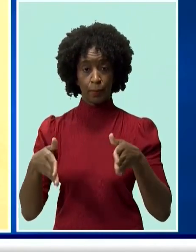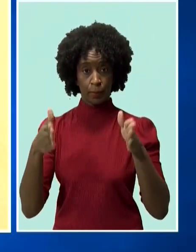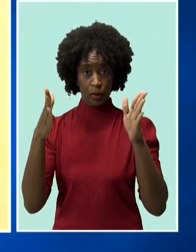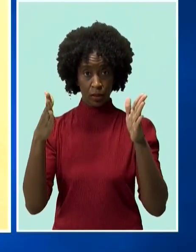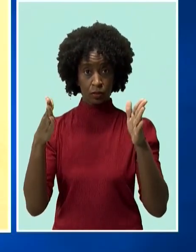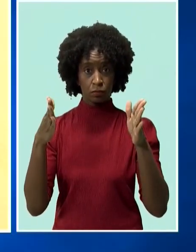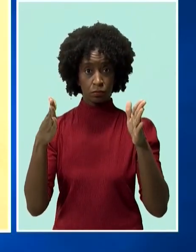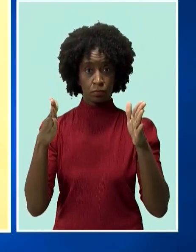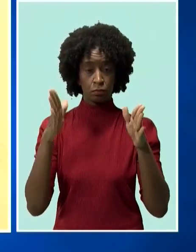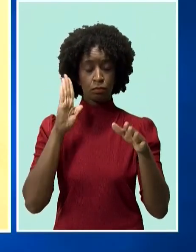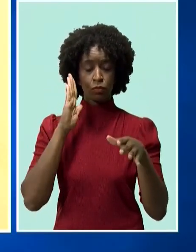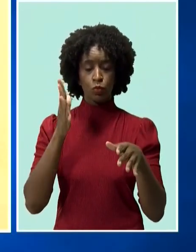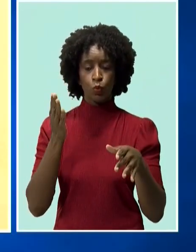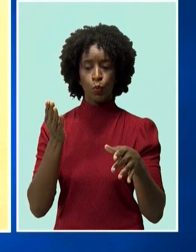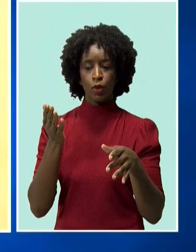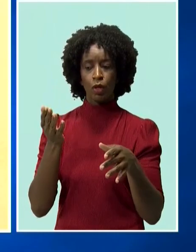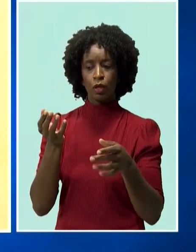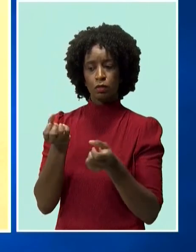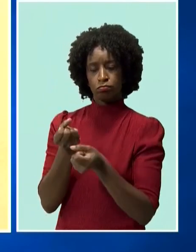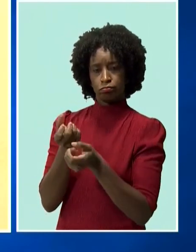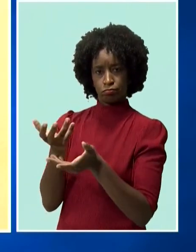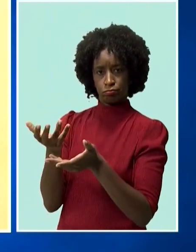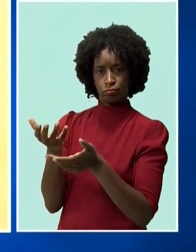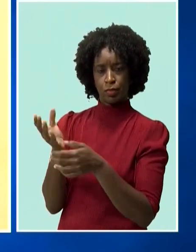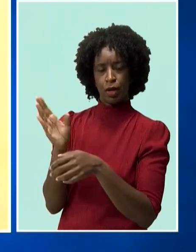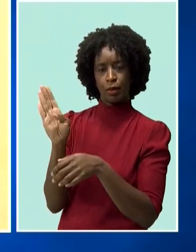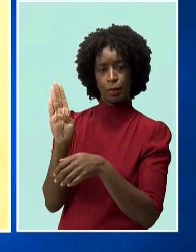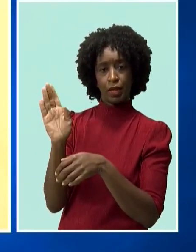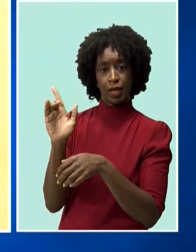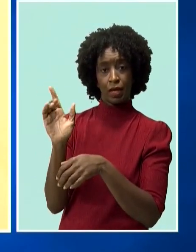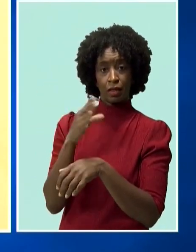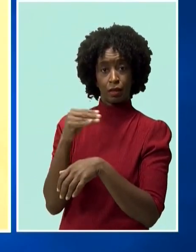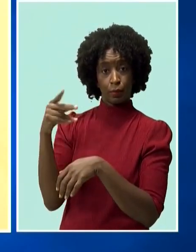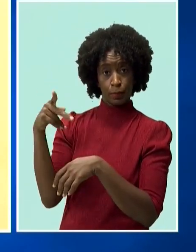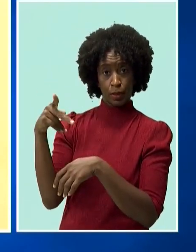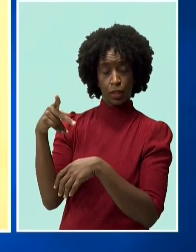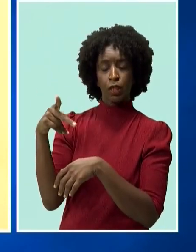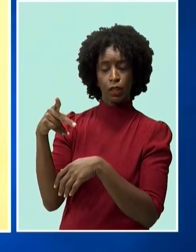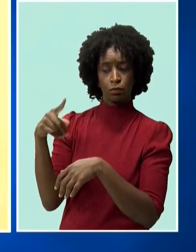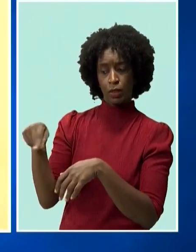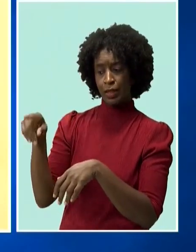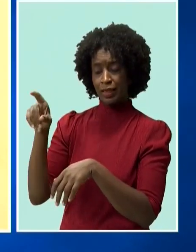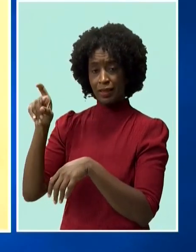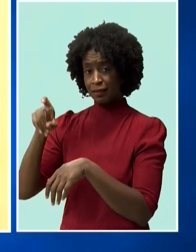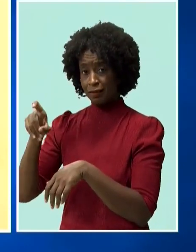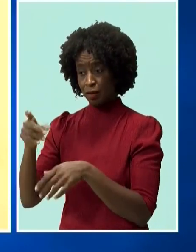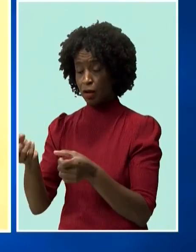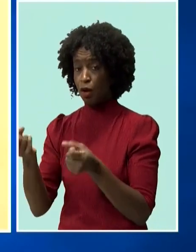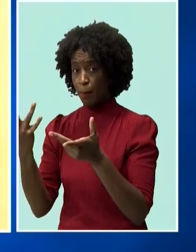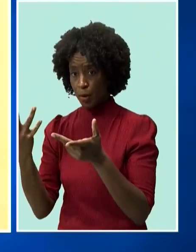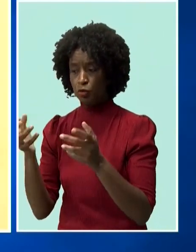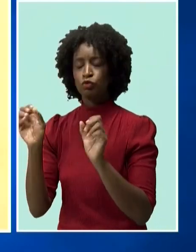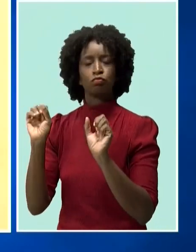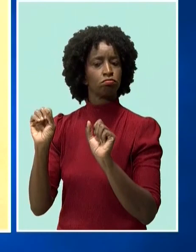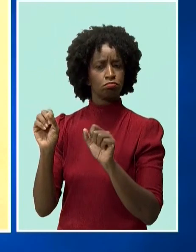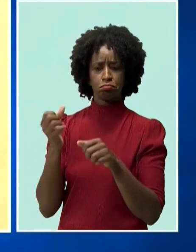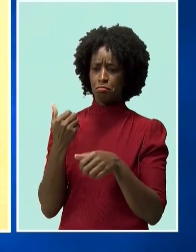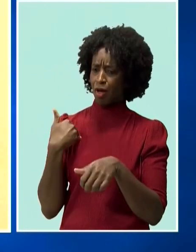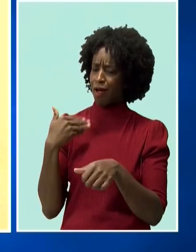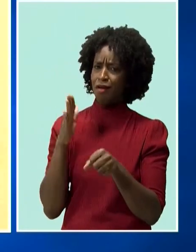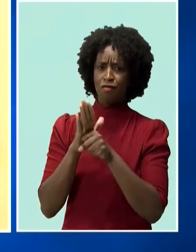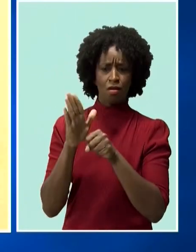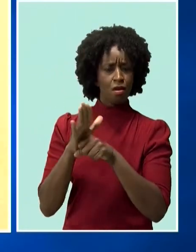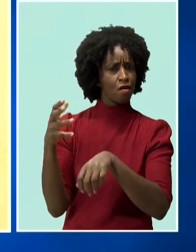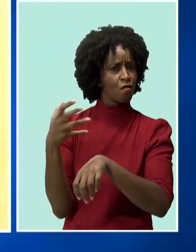supplied to the Barbados Light and Power Company, it would actually meet that capacity. So if the plant is going to be designed to provide during